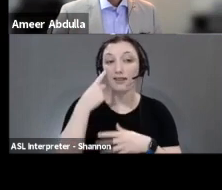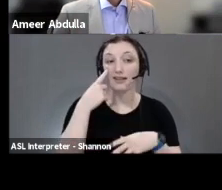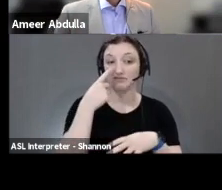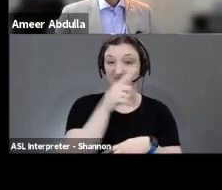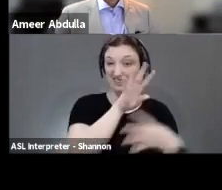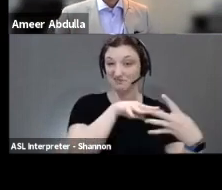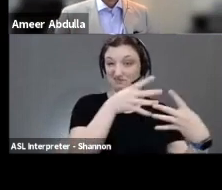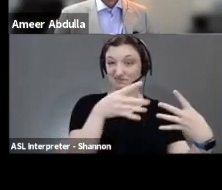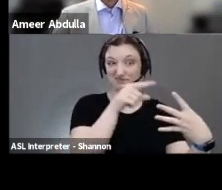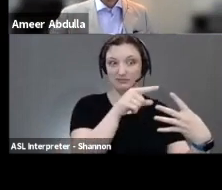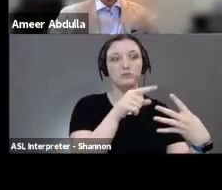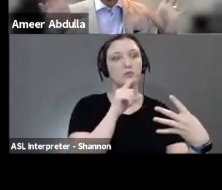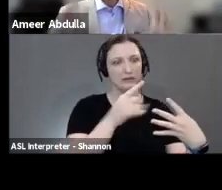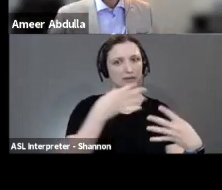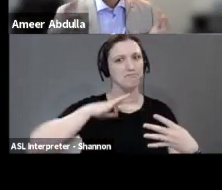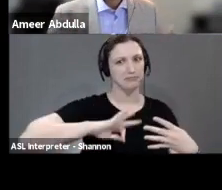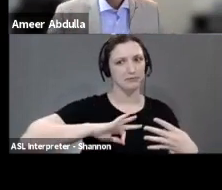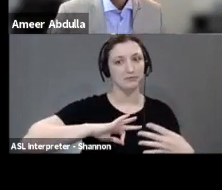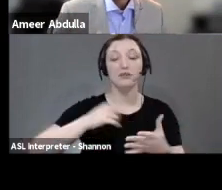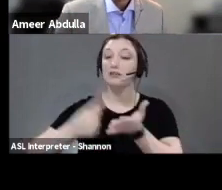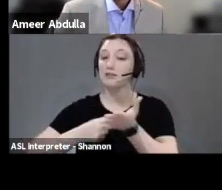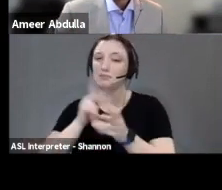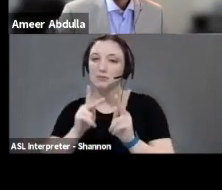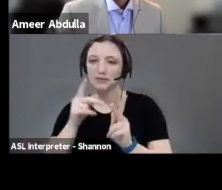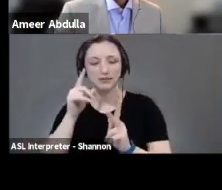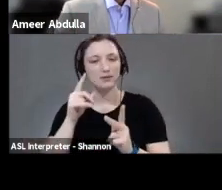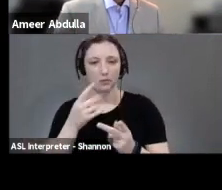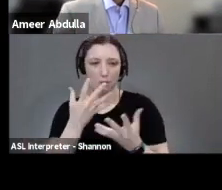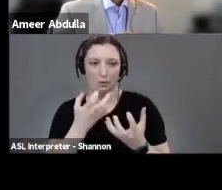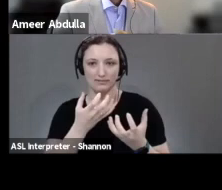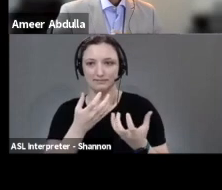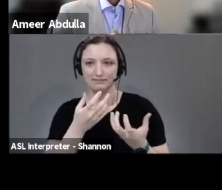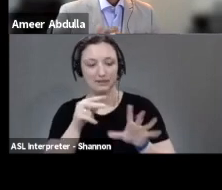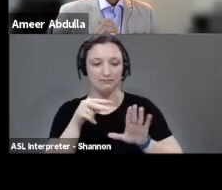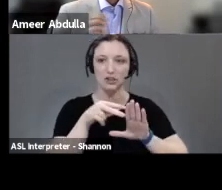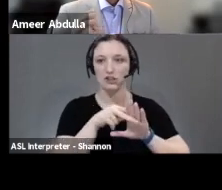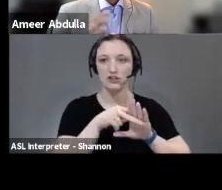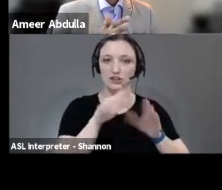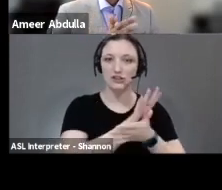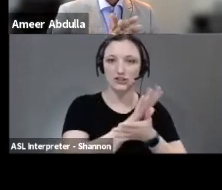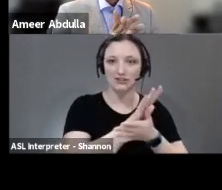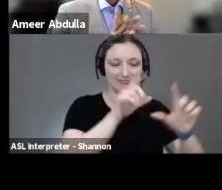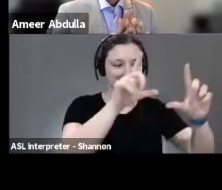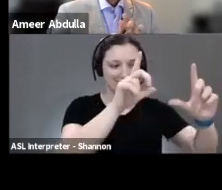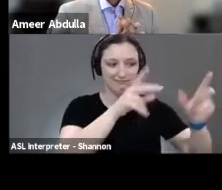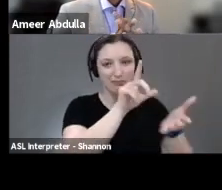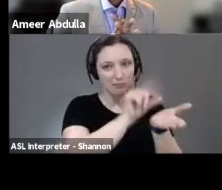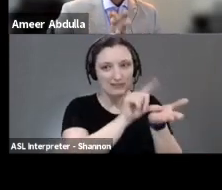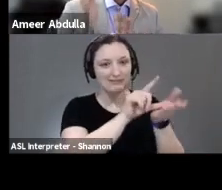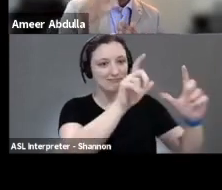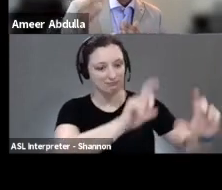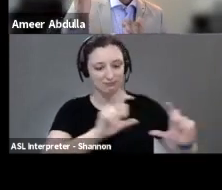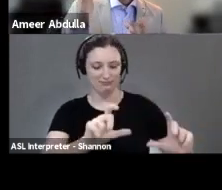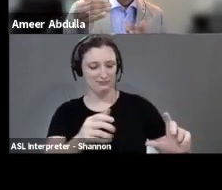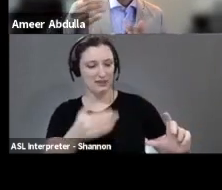to have. Sometimes folks, print things out and have cheat sheets. This is a good one to keep. And the salary,